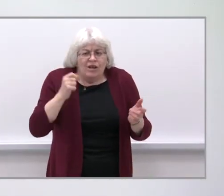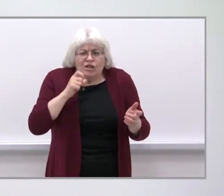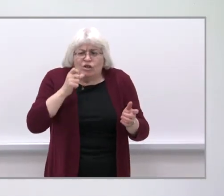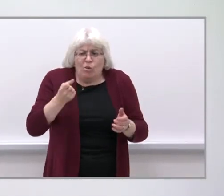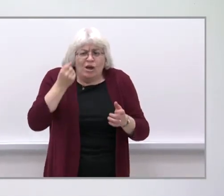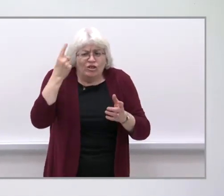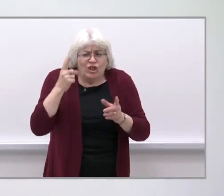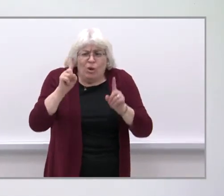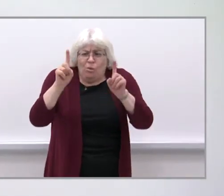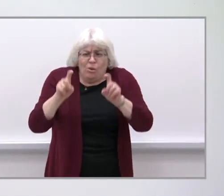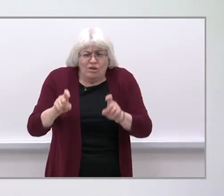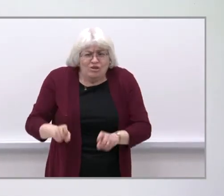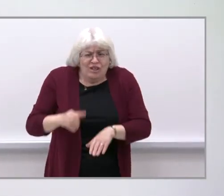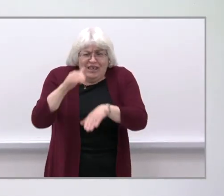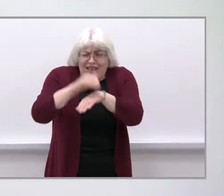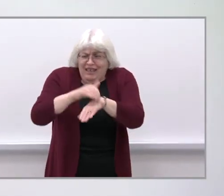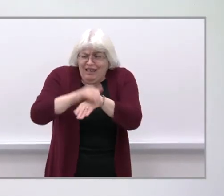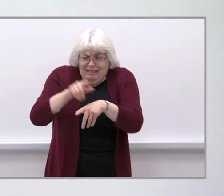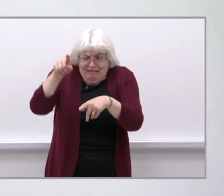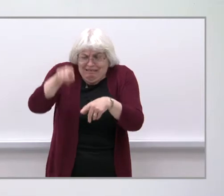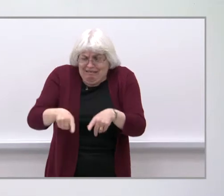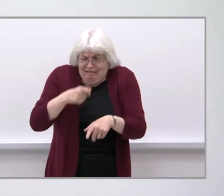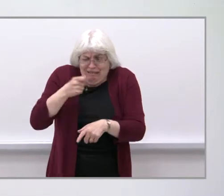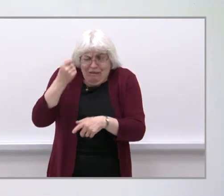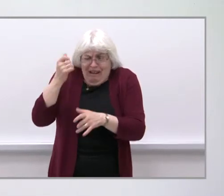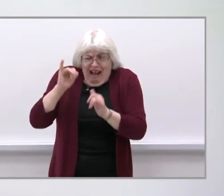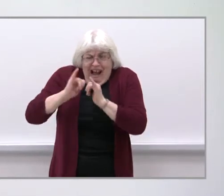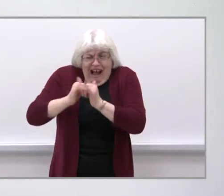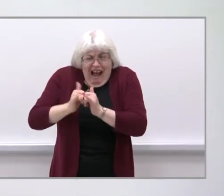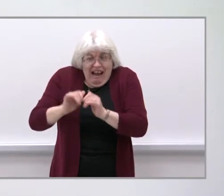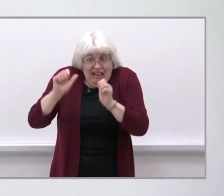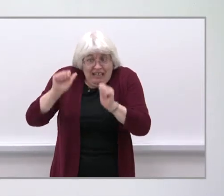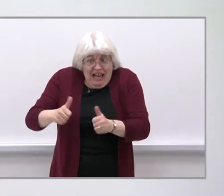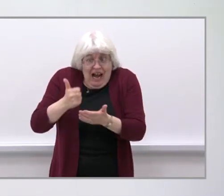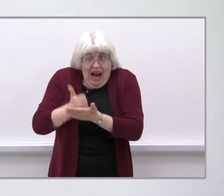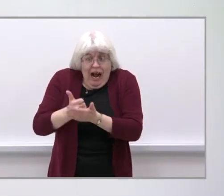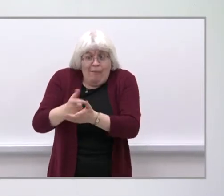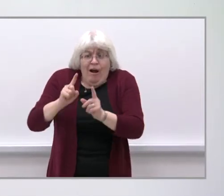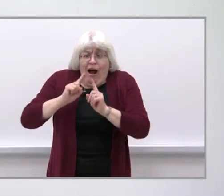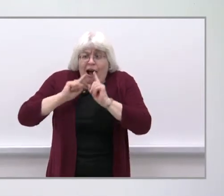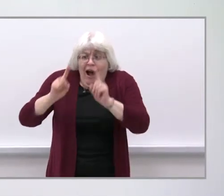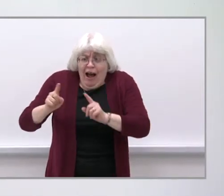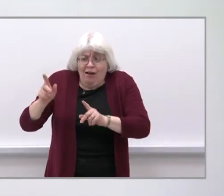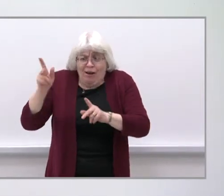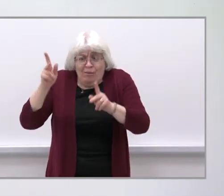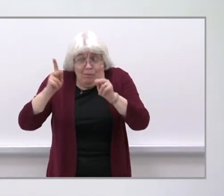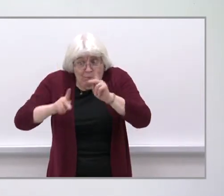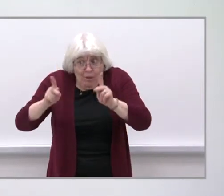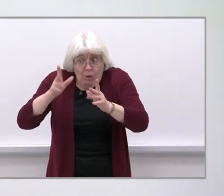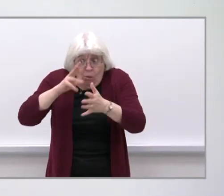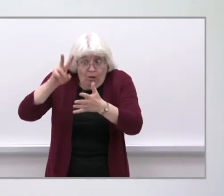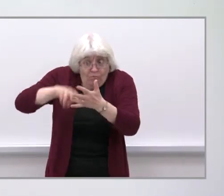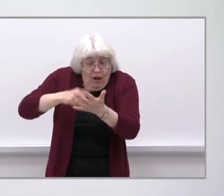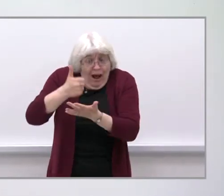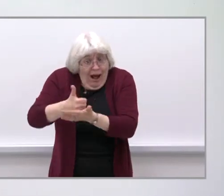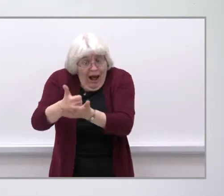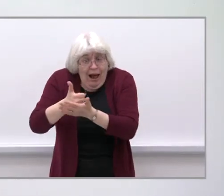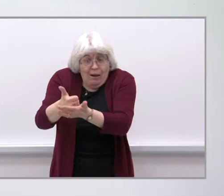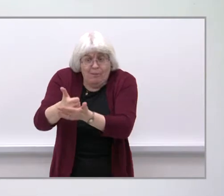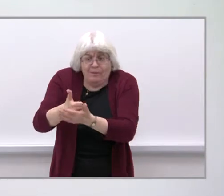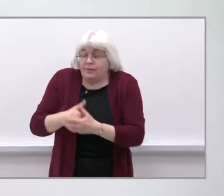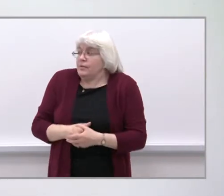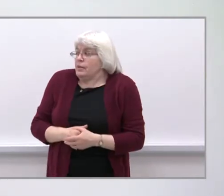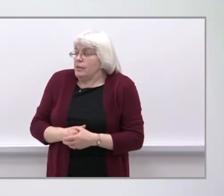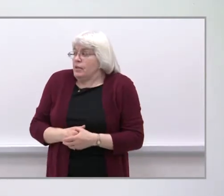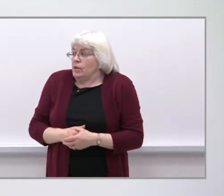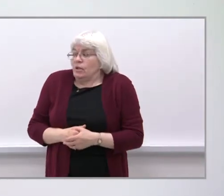What if the deaf individuals do not understand the questions, where the questions are in their second language, English?